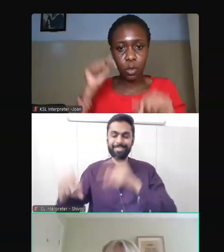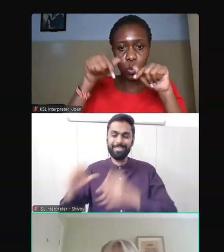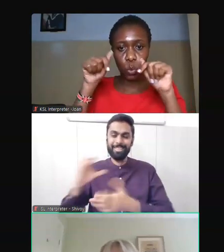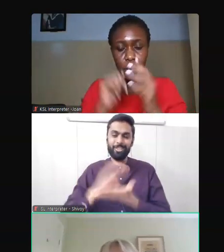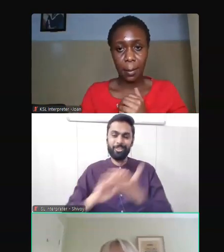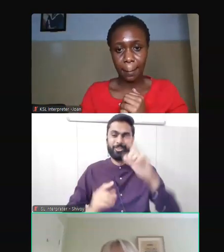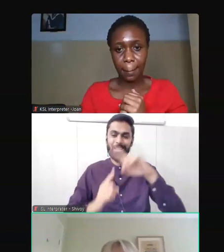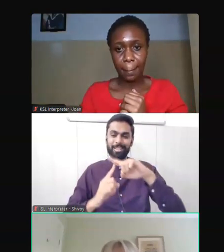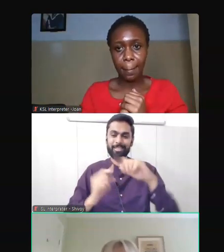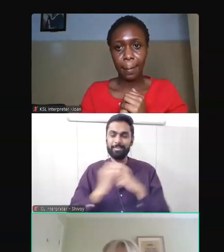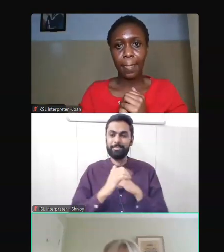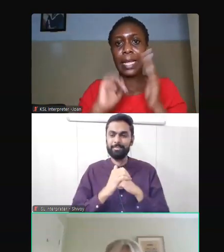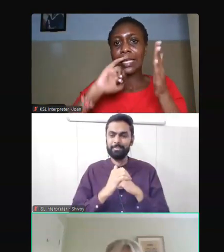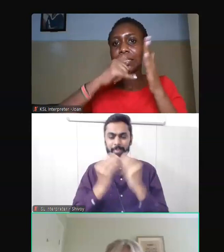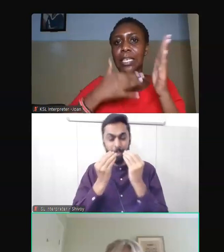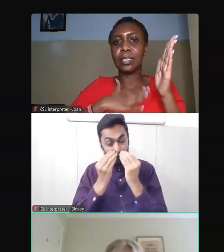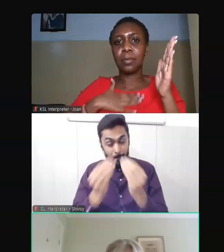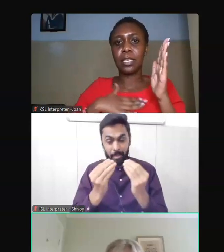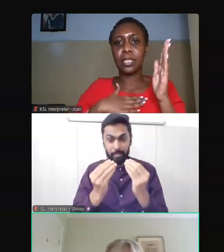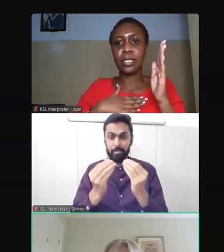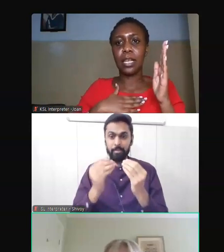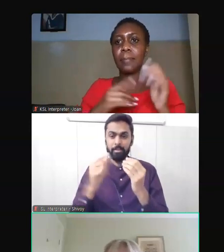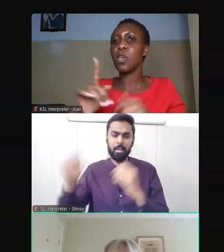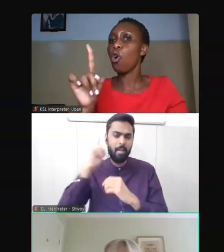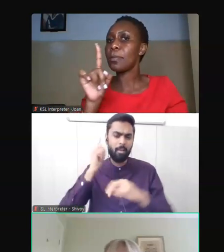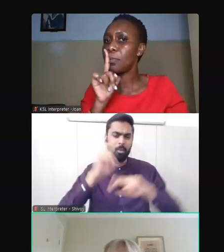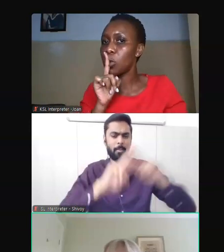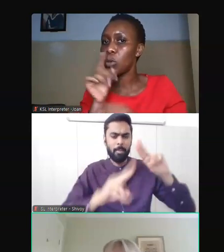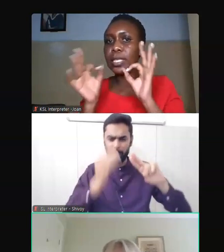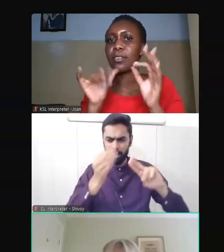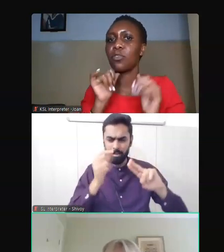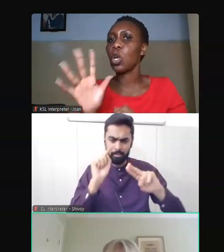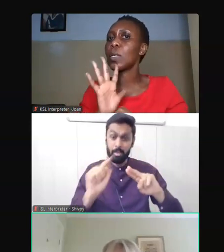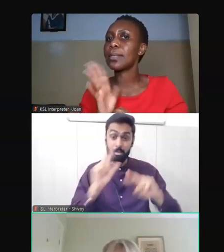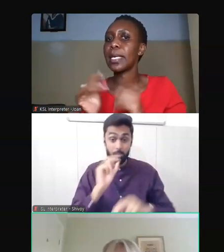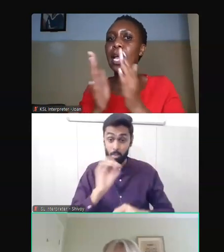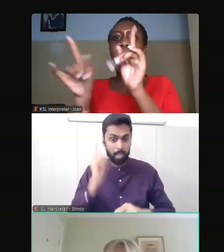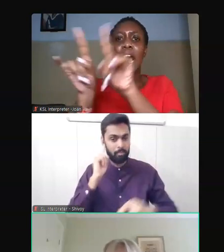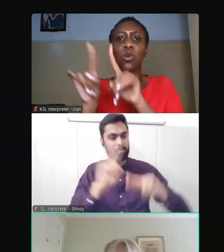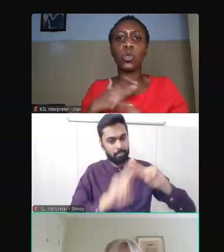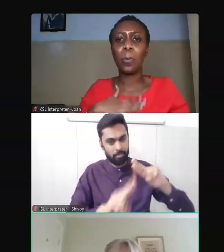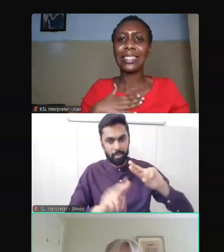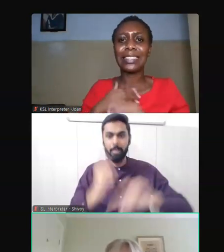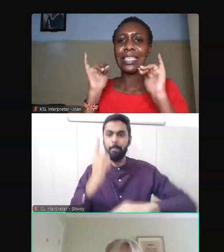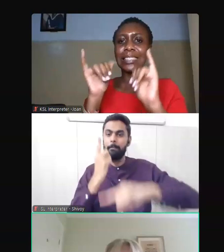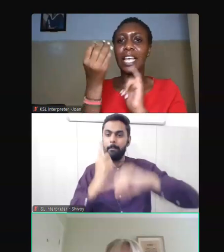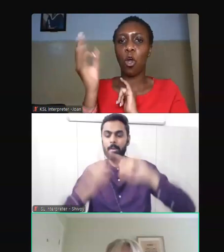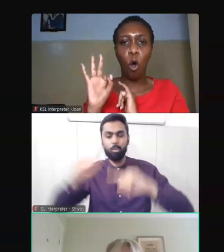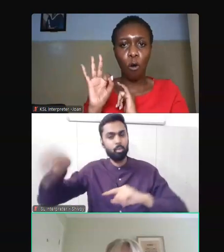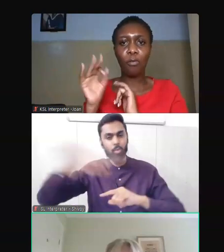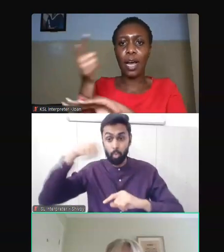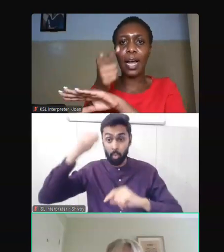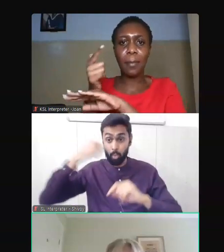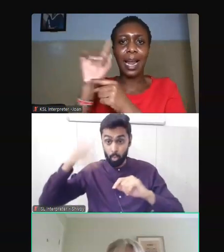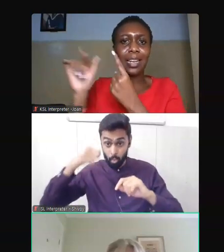Just please do go on mute if you're not speaking, and will you please stay off camera unless you're